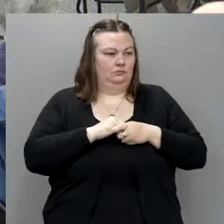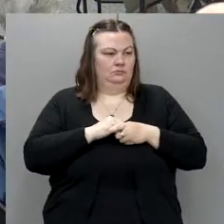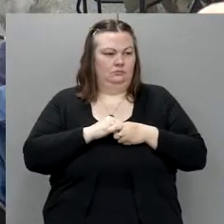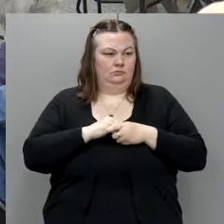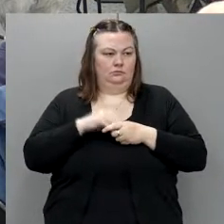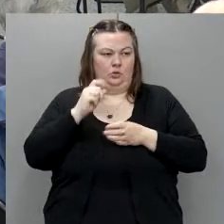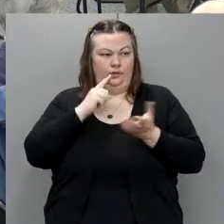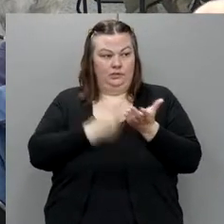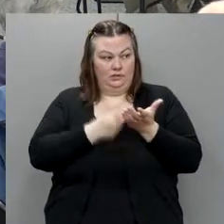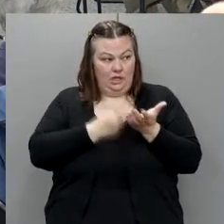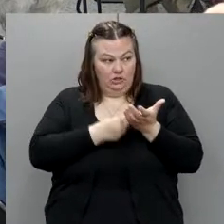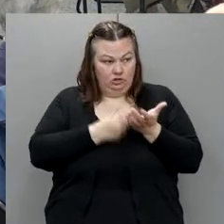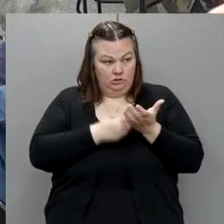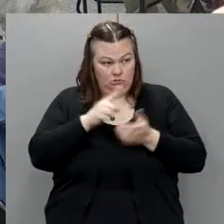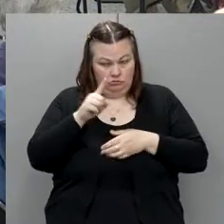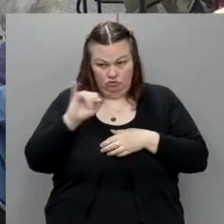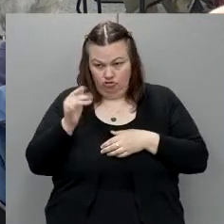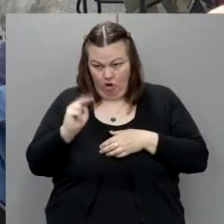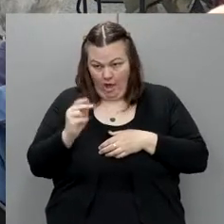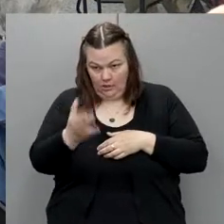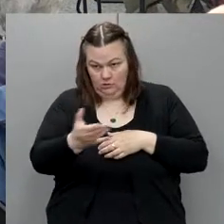Okay, discussion? John?